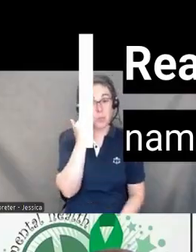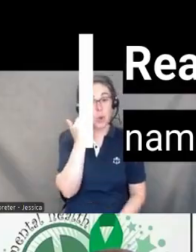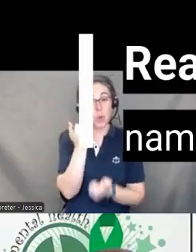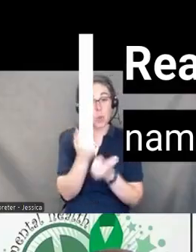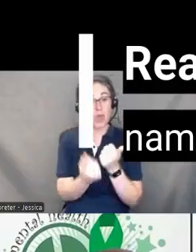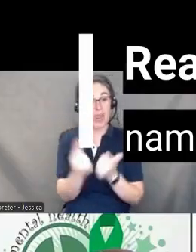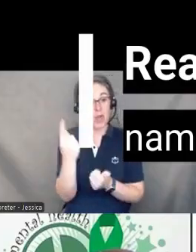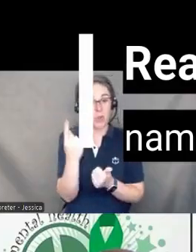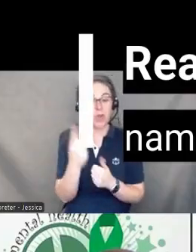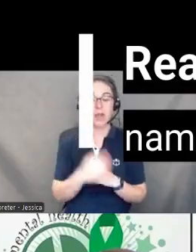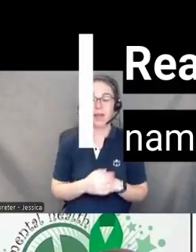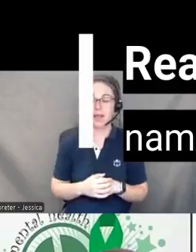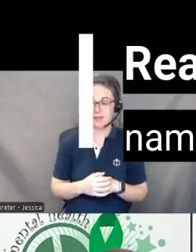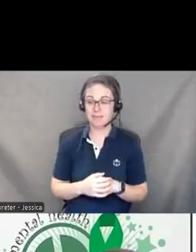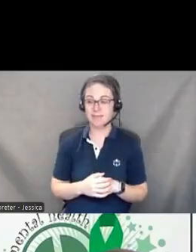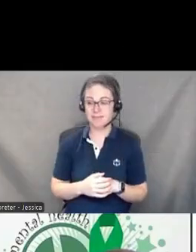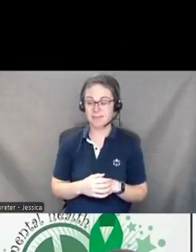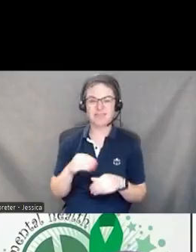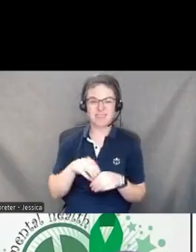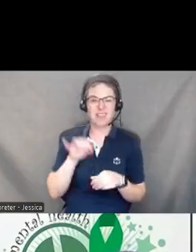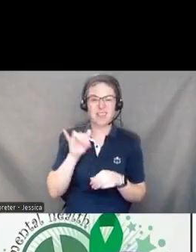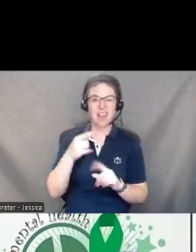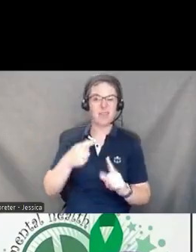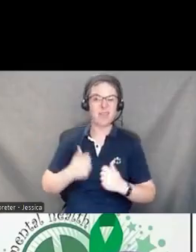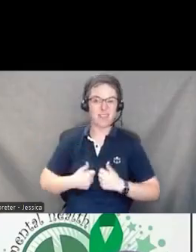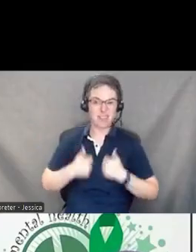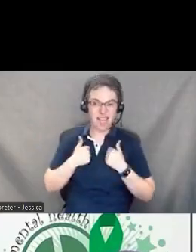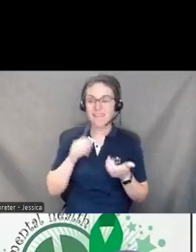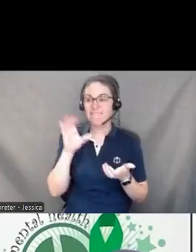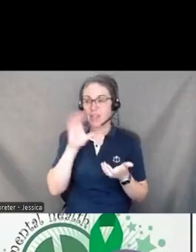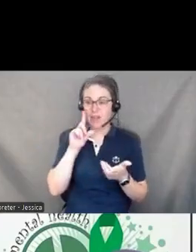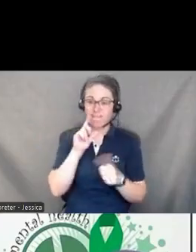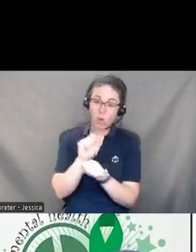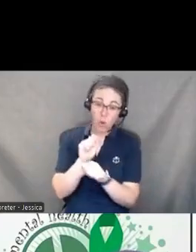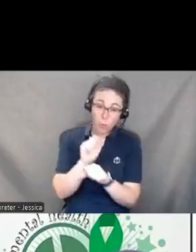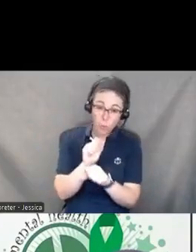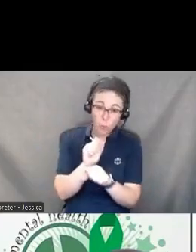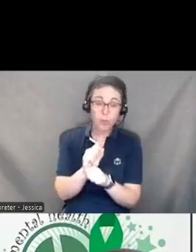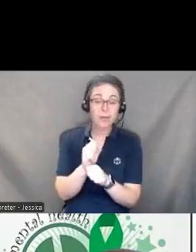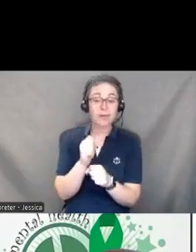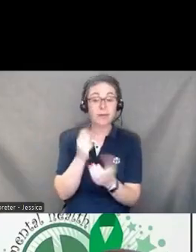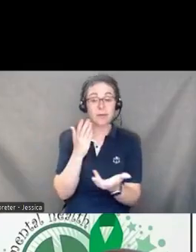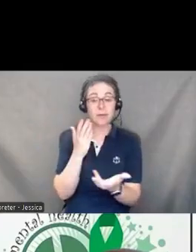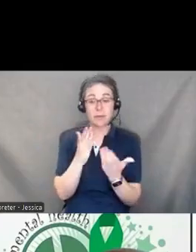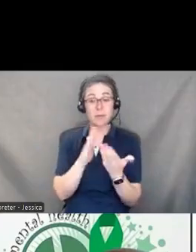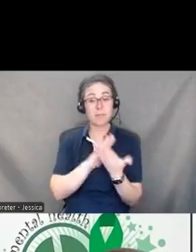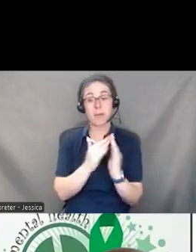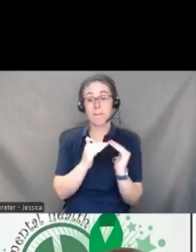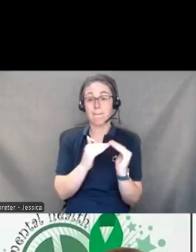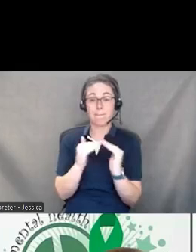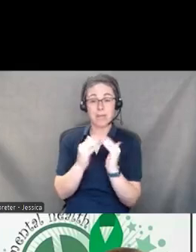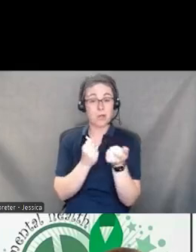is in that point of their life where they're looking for employment and they might be interested in being a peer support